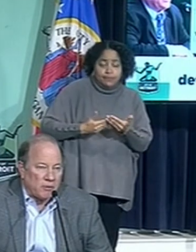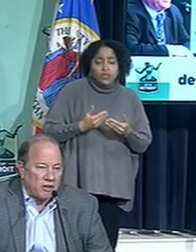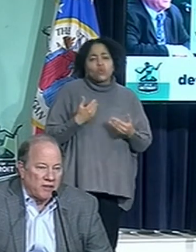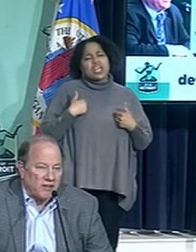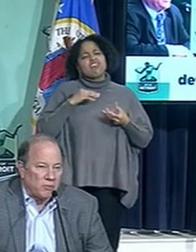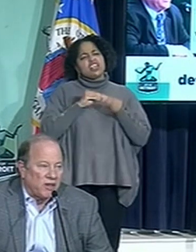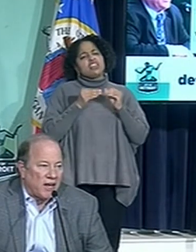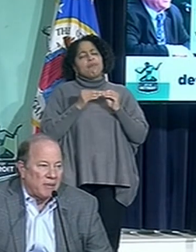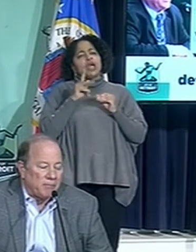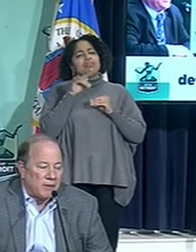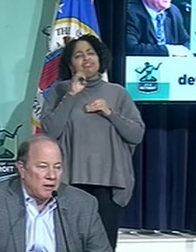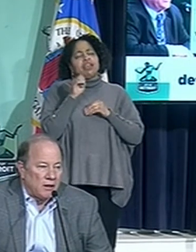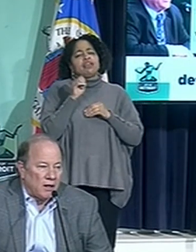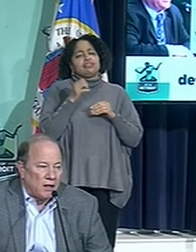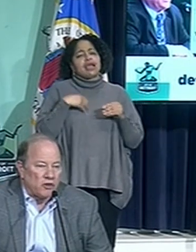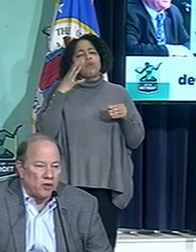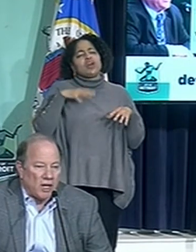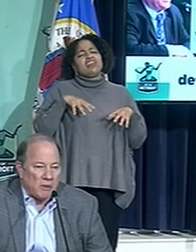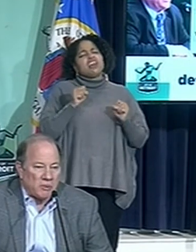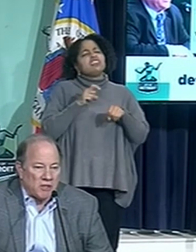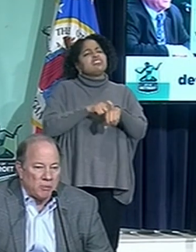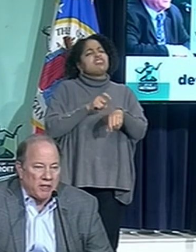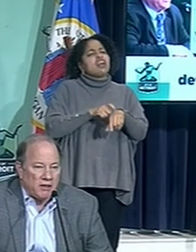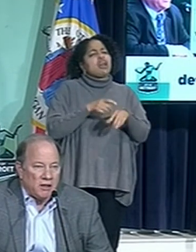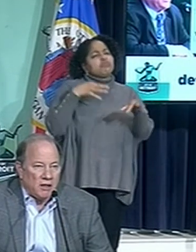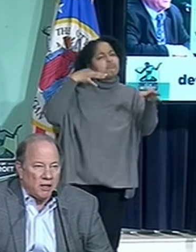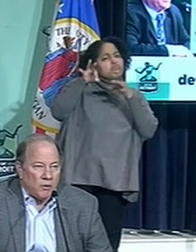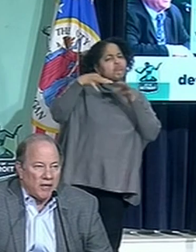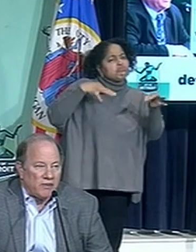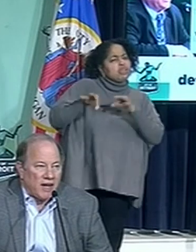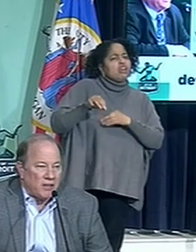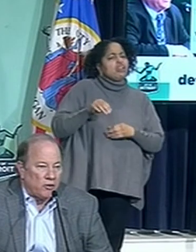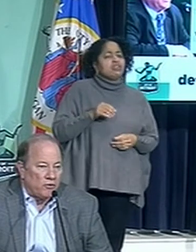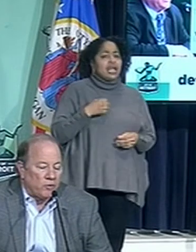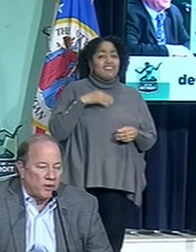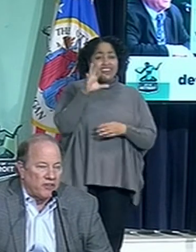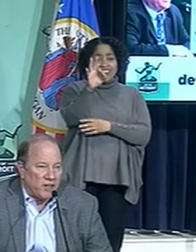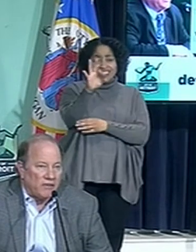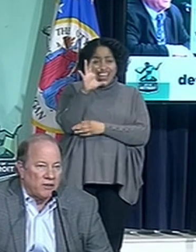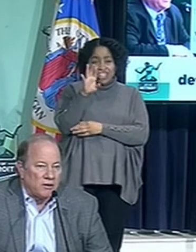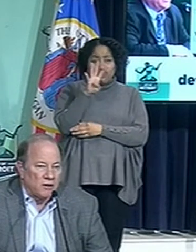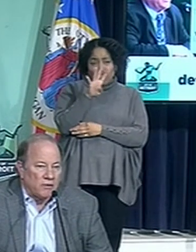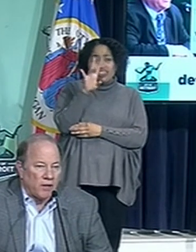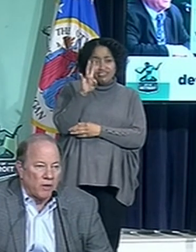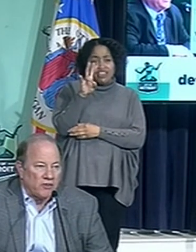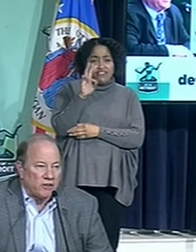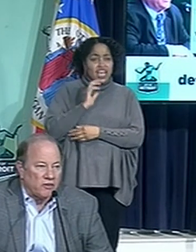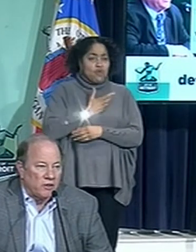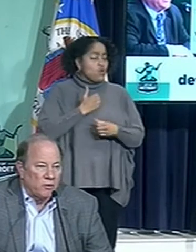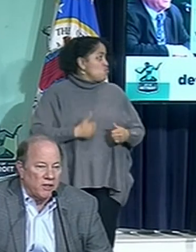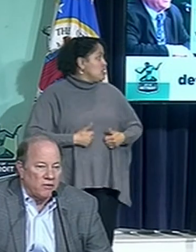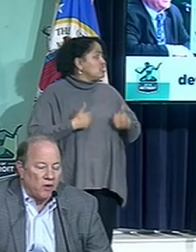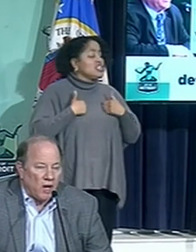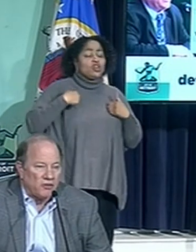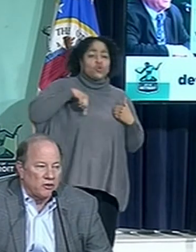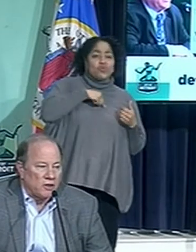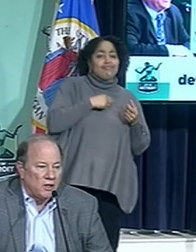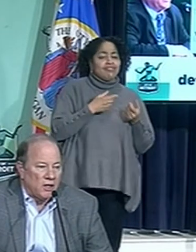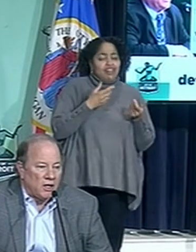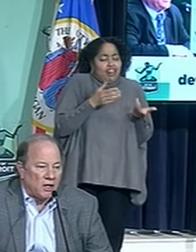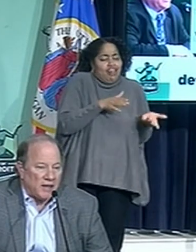and I'm going to take some time to talk about them a little bit. We have 947 of our residents that we have